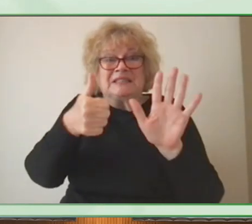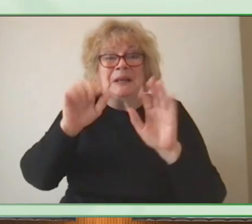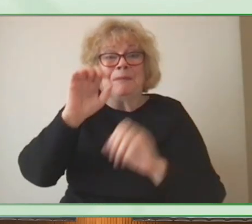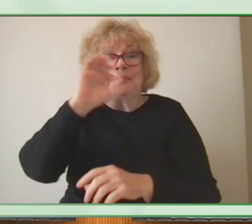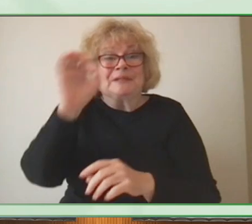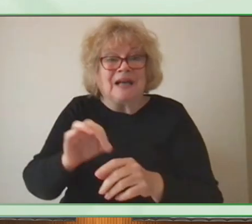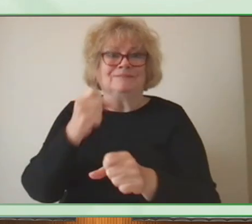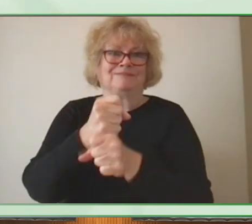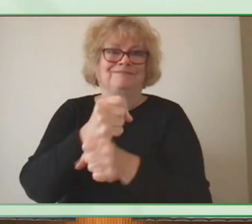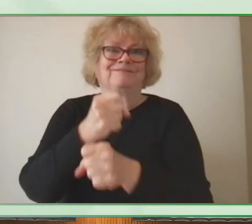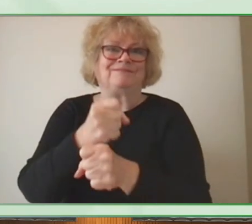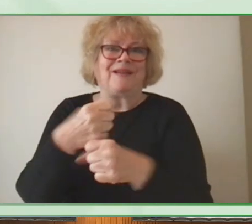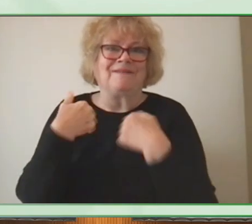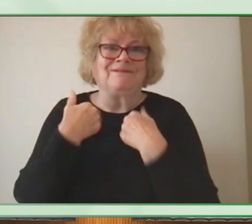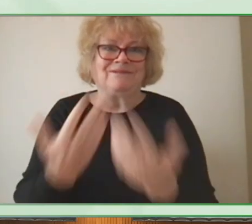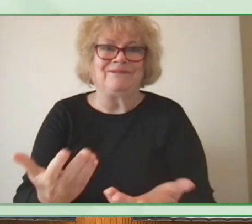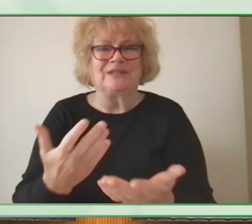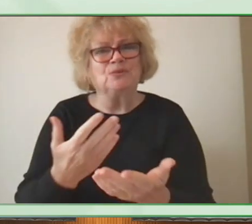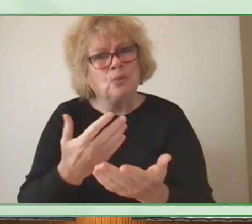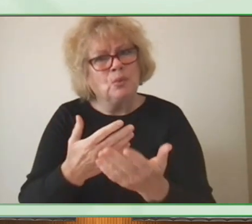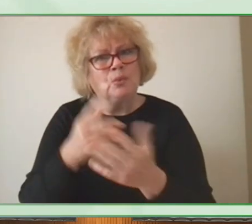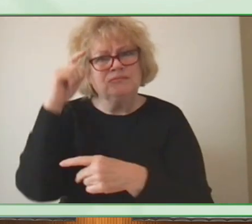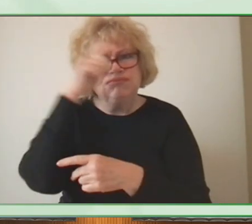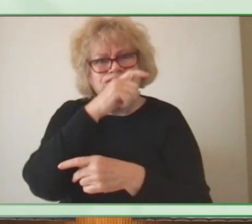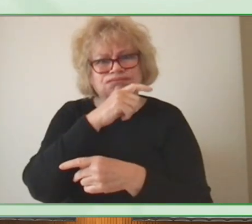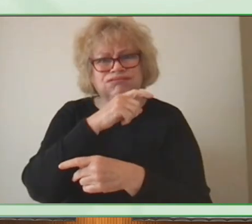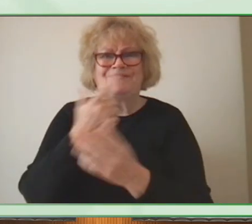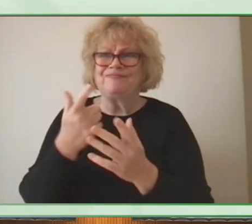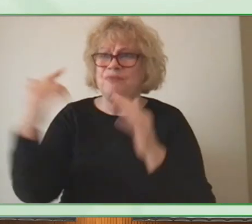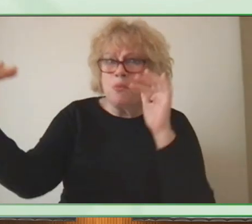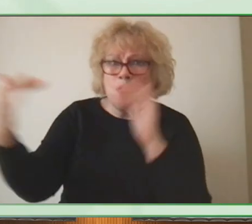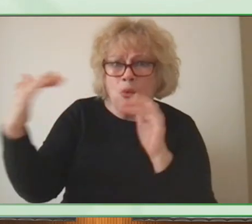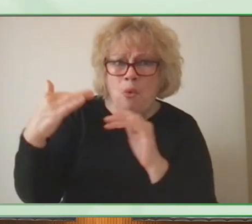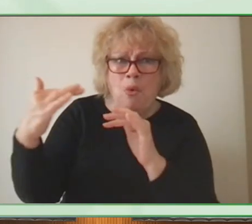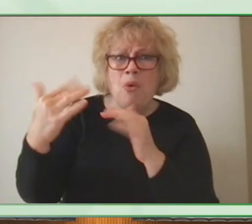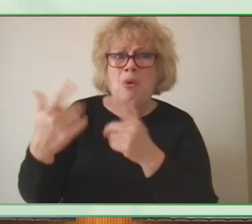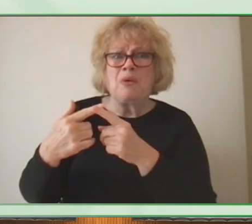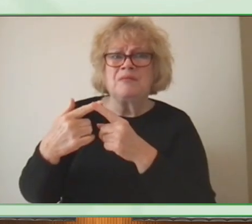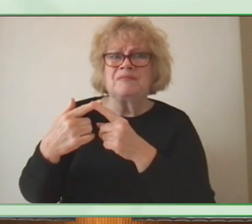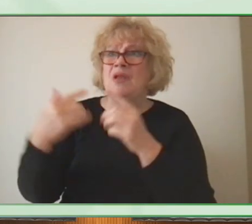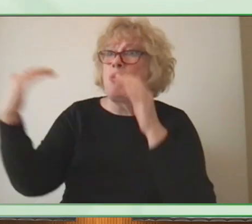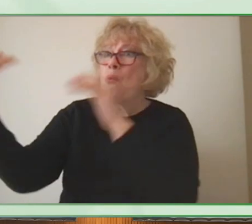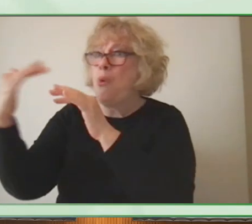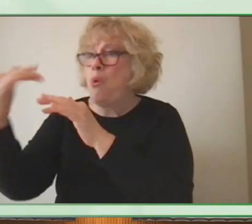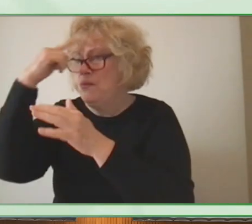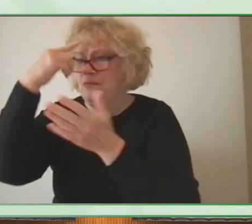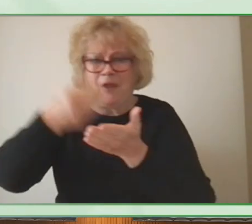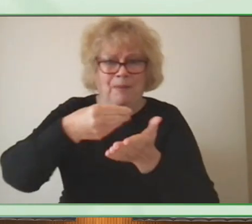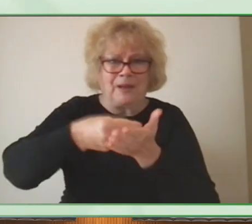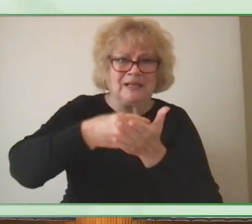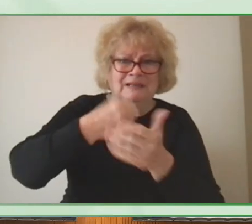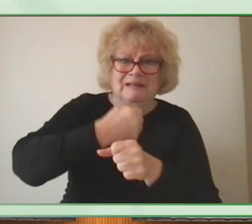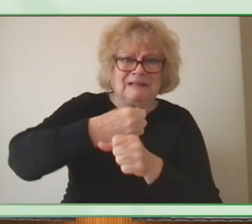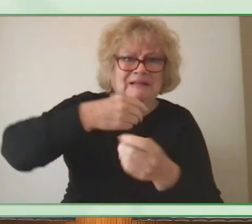downtown. We also have discrimination and stigma as usual. We have displacement. We